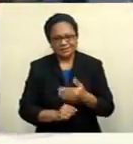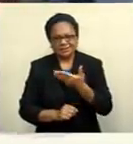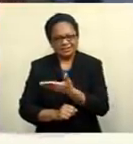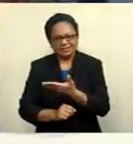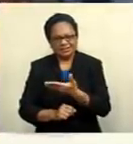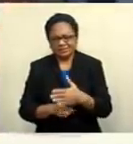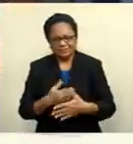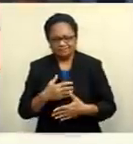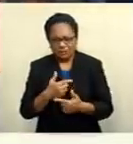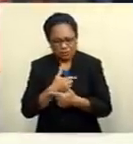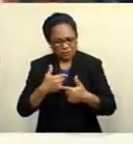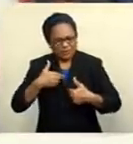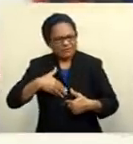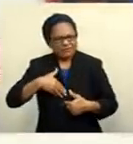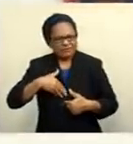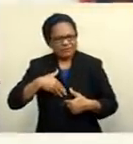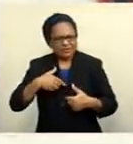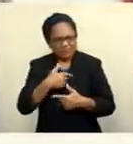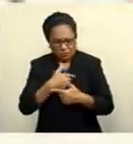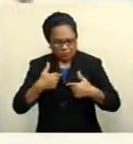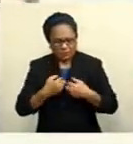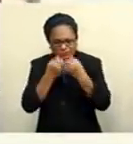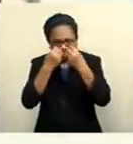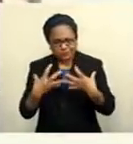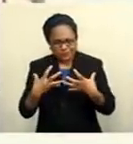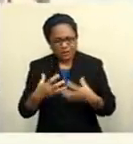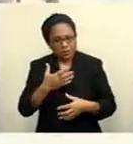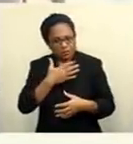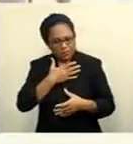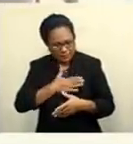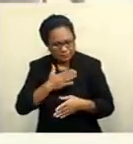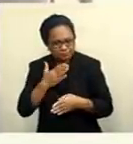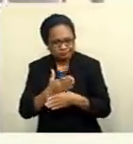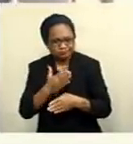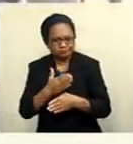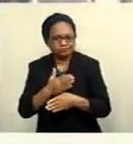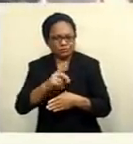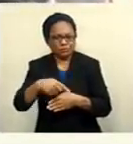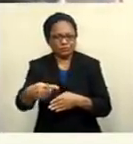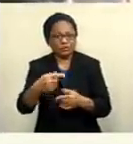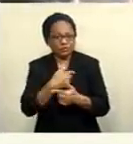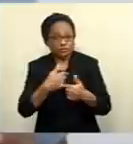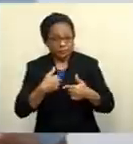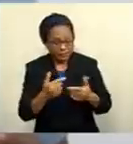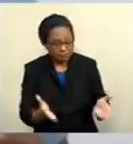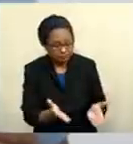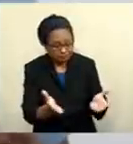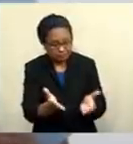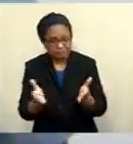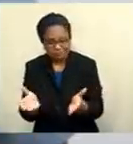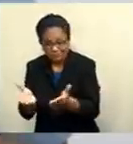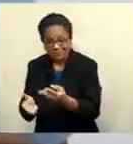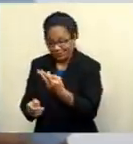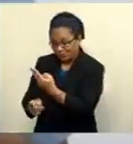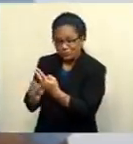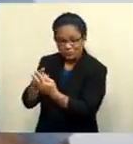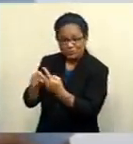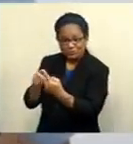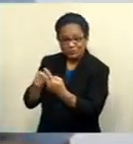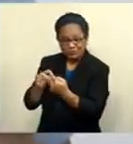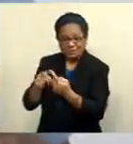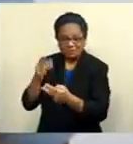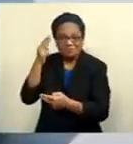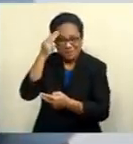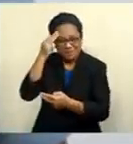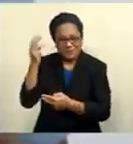moved us, and we kept on encouraging everyone, and they were mothers. Encouraging everyone, we're